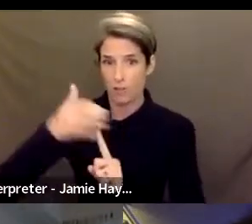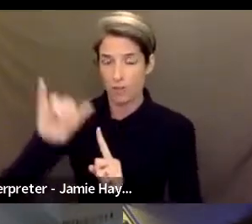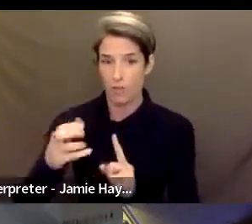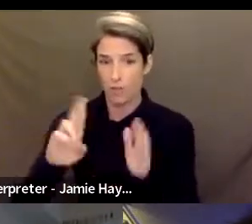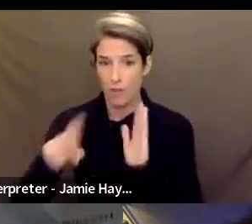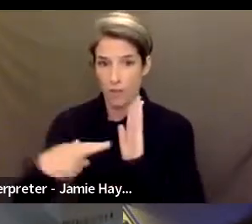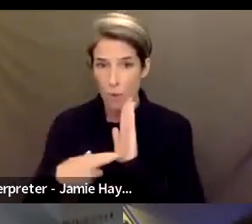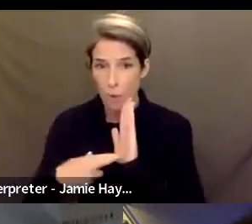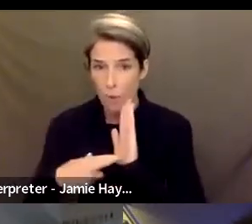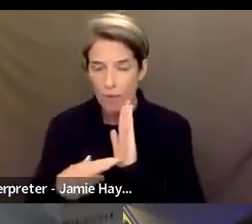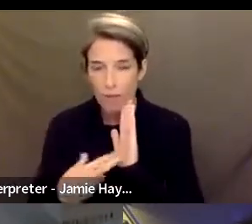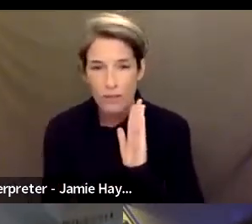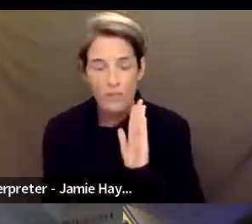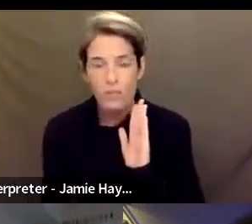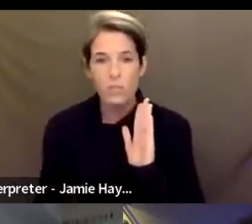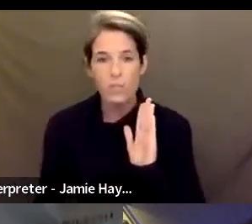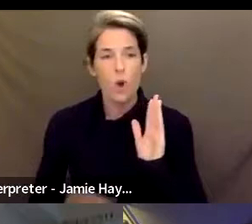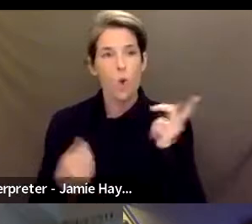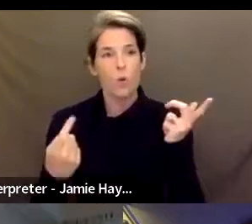thing.